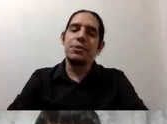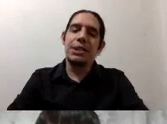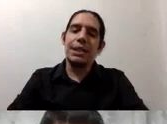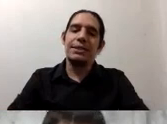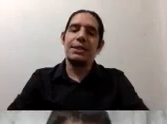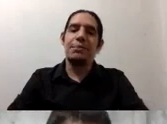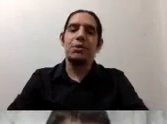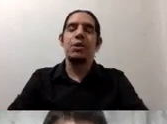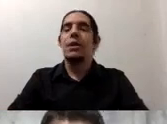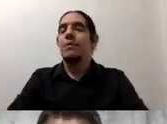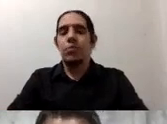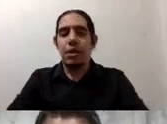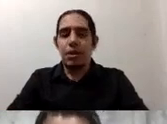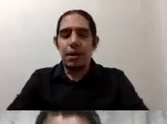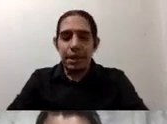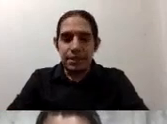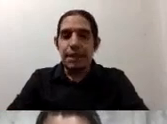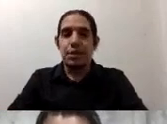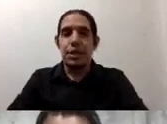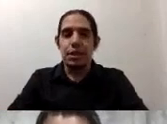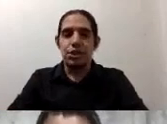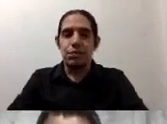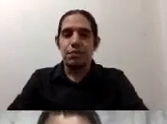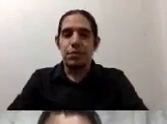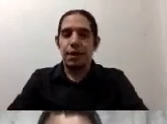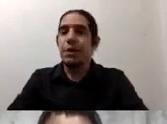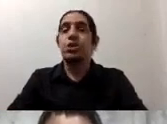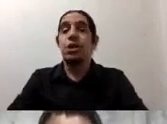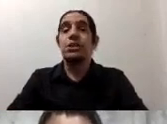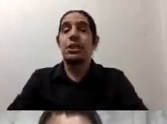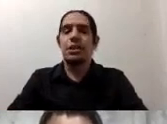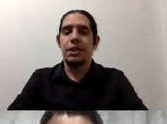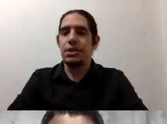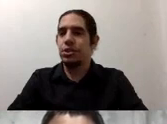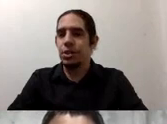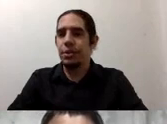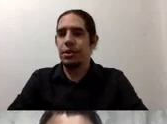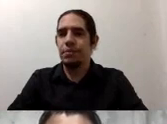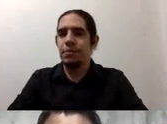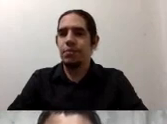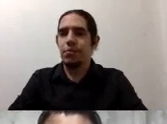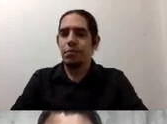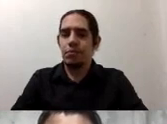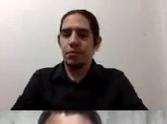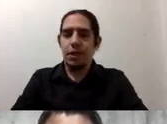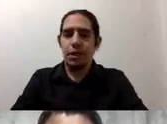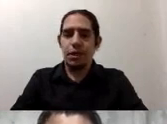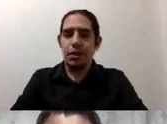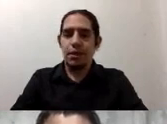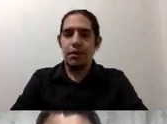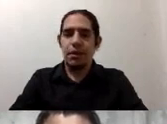more enthusiastic about standard English, about non-standard English, sorry.